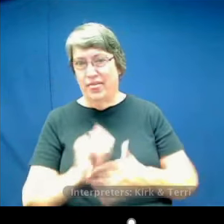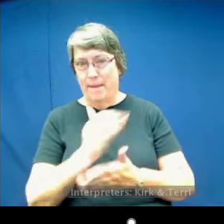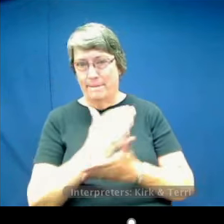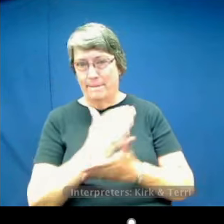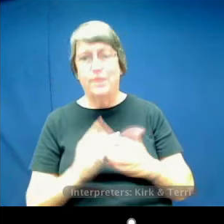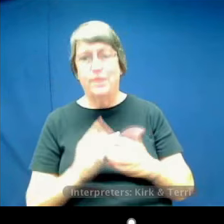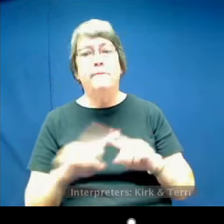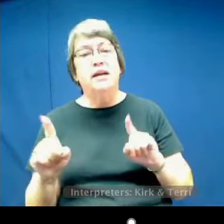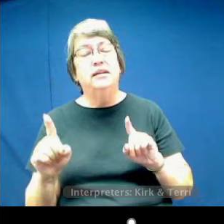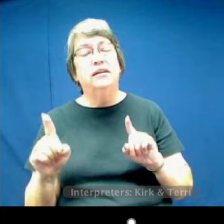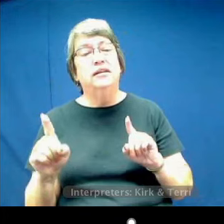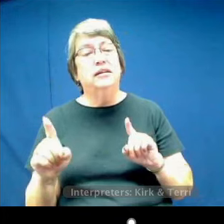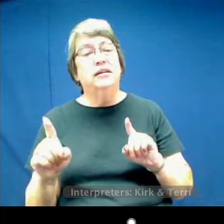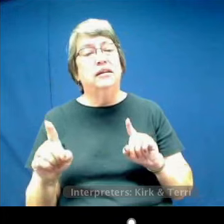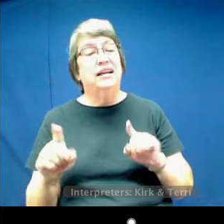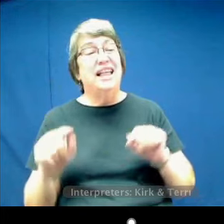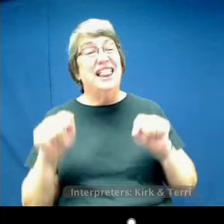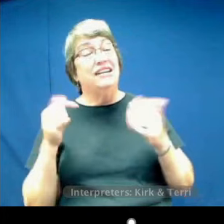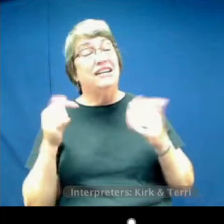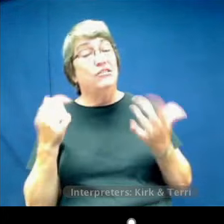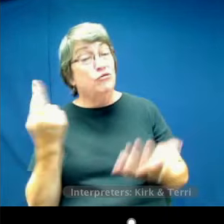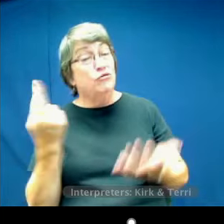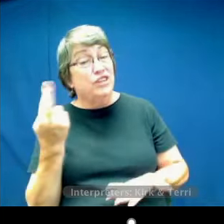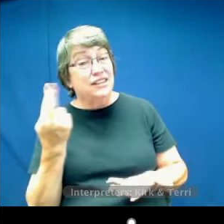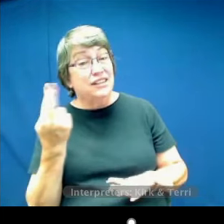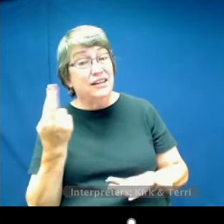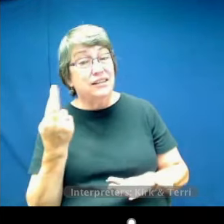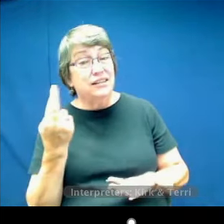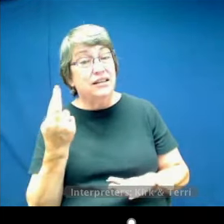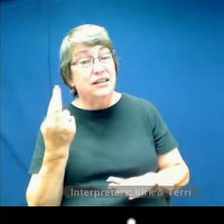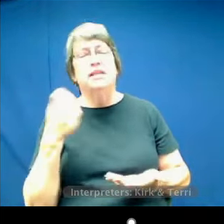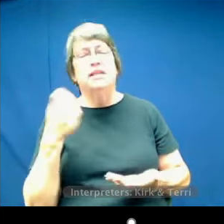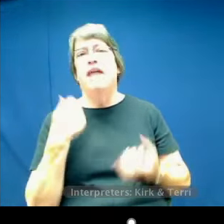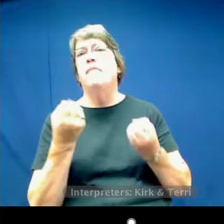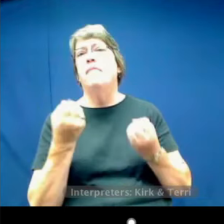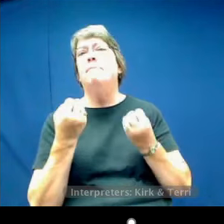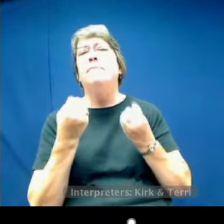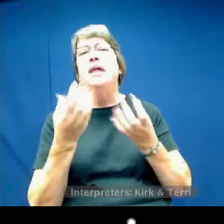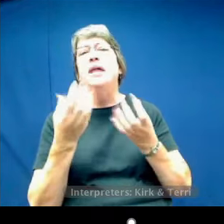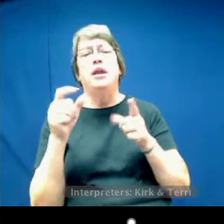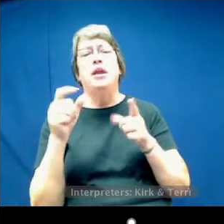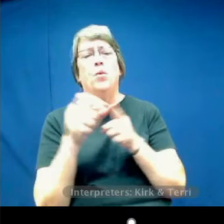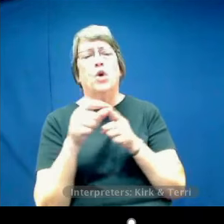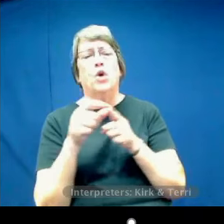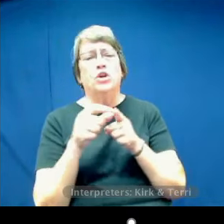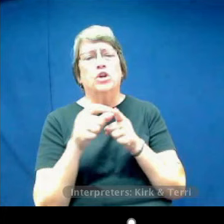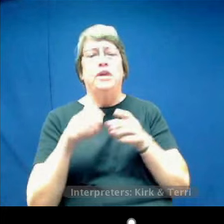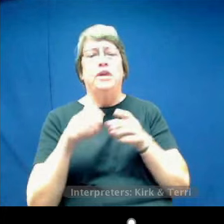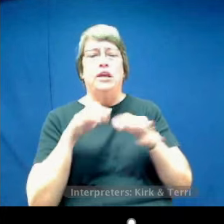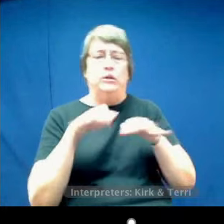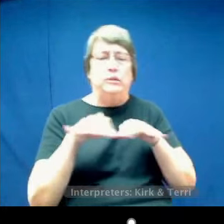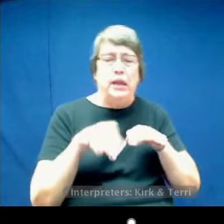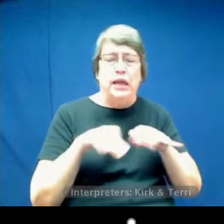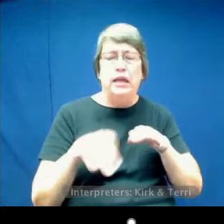But it's because there's a lot of definitions that we'll go through, procedures